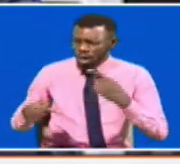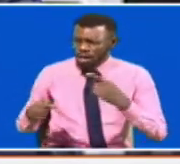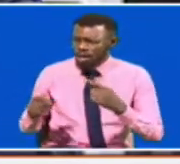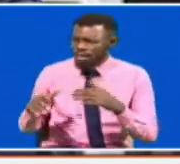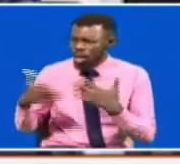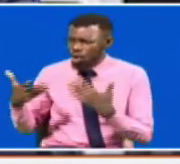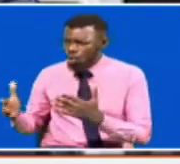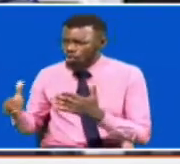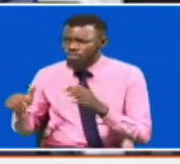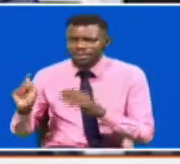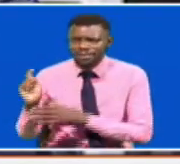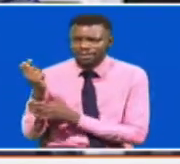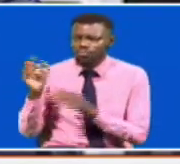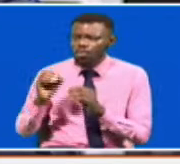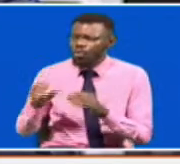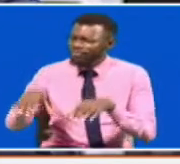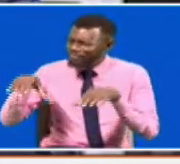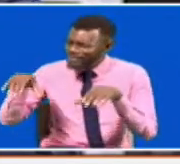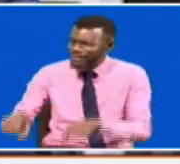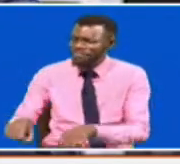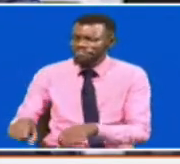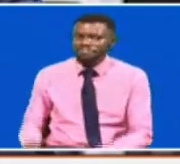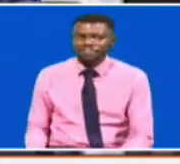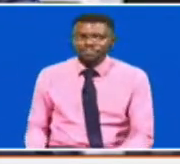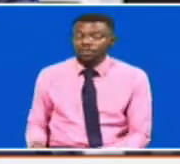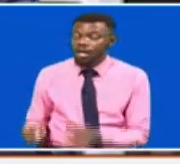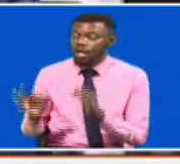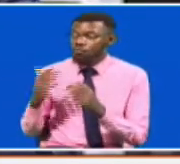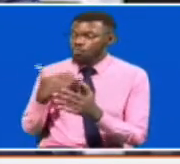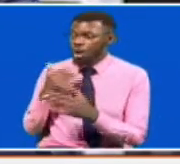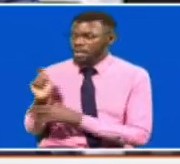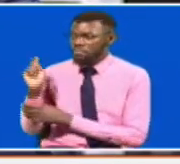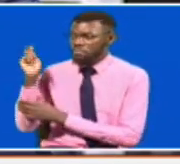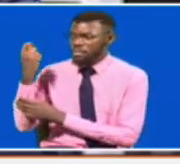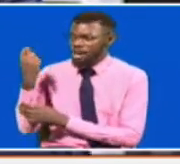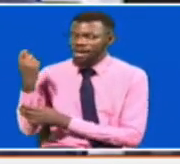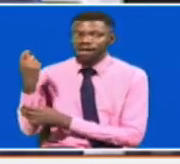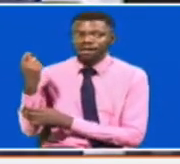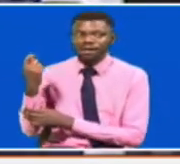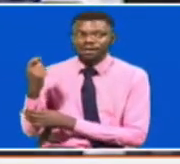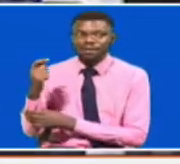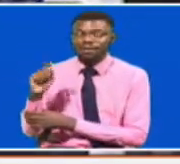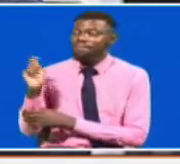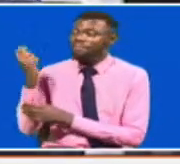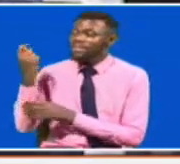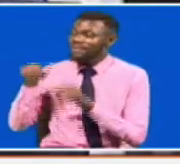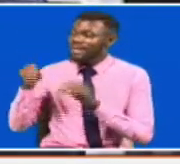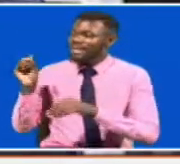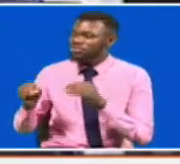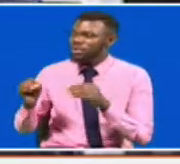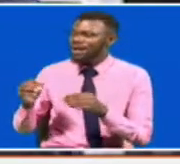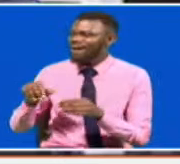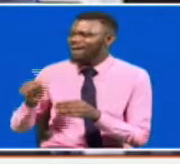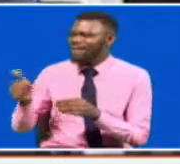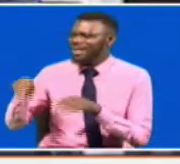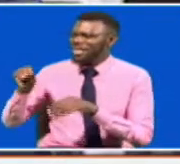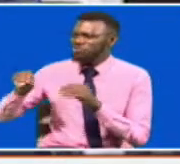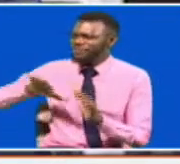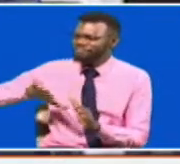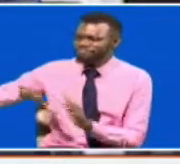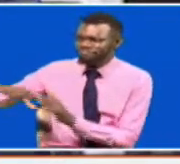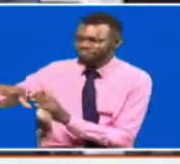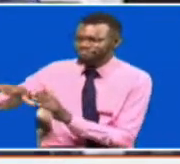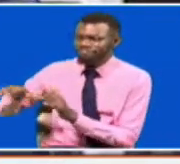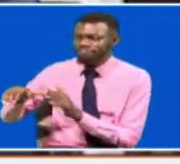or lost in Kenya, they are taken. So for you to be president, and I'm talking about presidential elections, not necessarily other elections, but